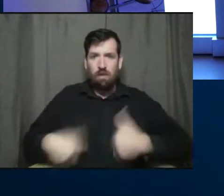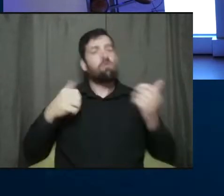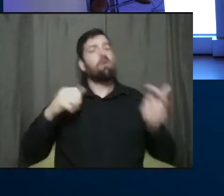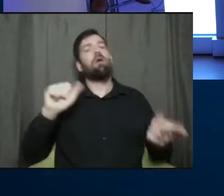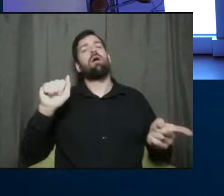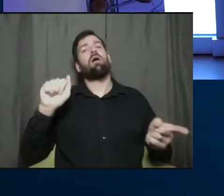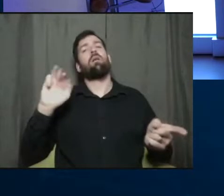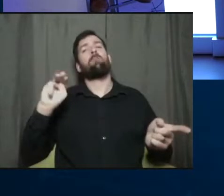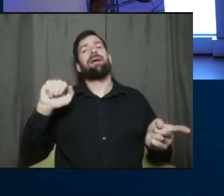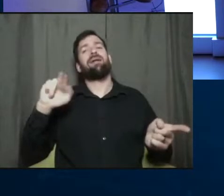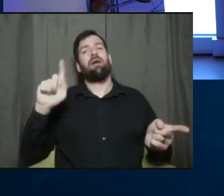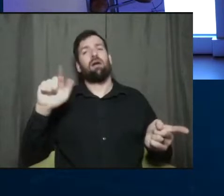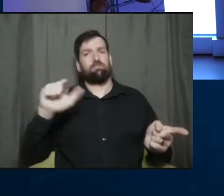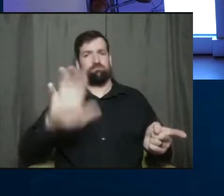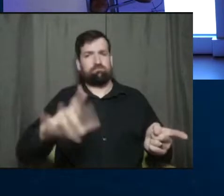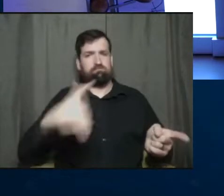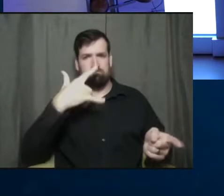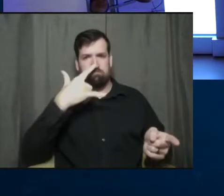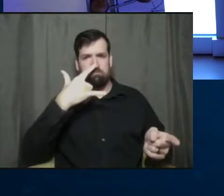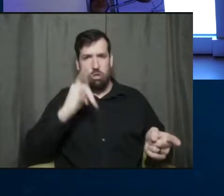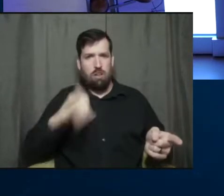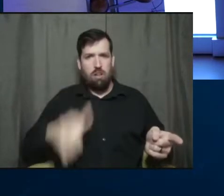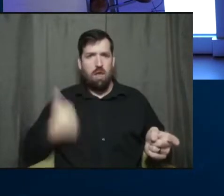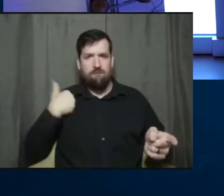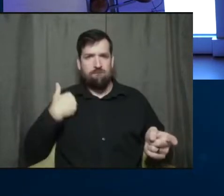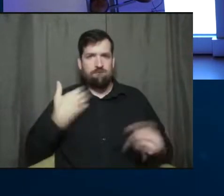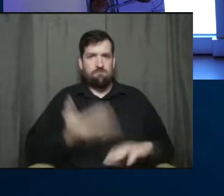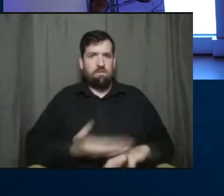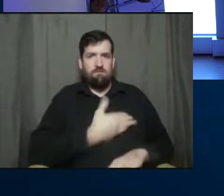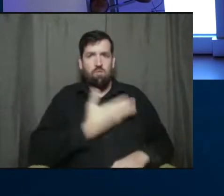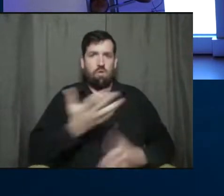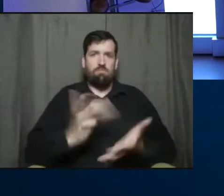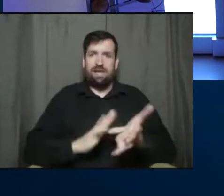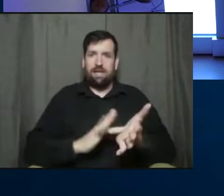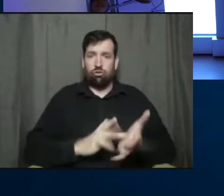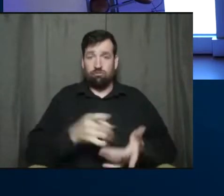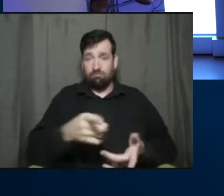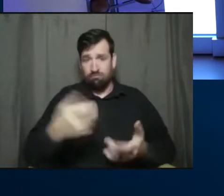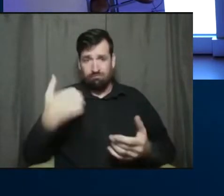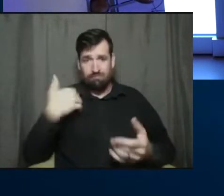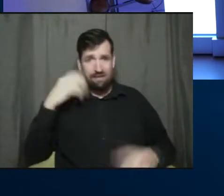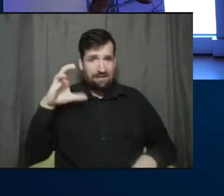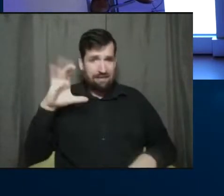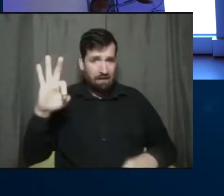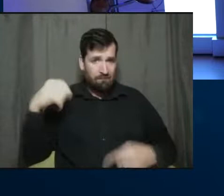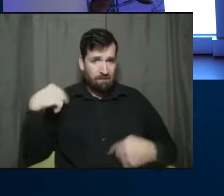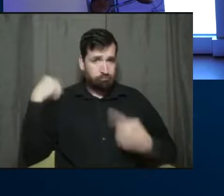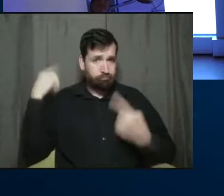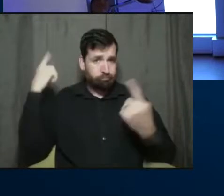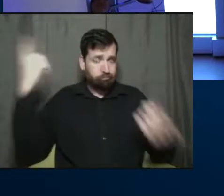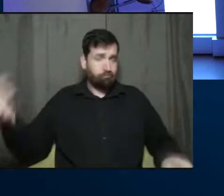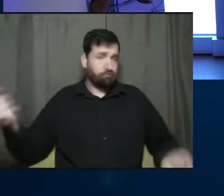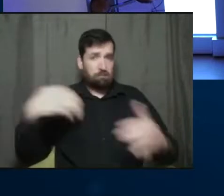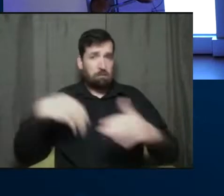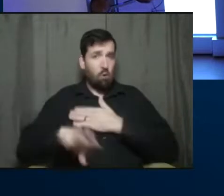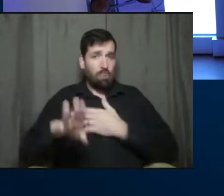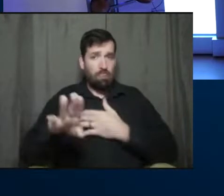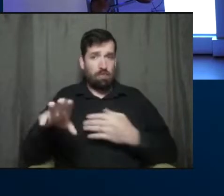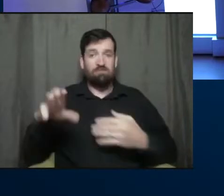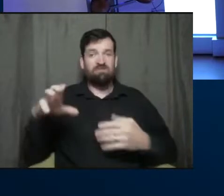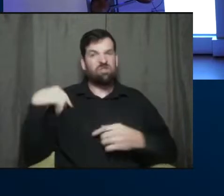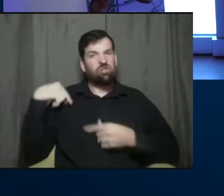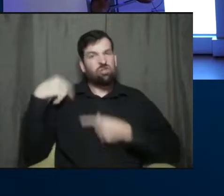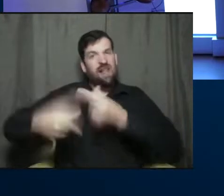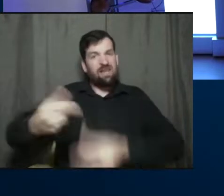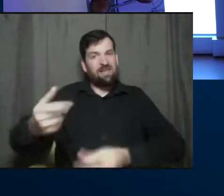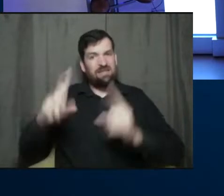for you before you started on Trikafta, right? Because you've had CF since birth, right? It's a genetic disease. You've had it since birth. What was life